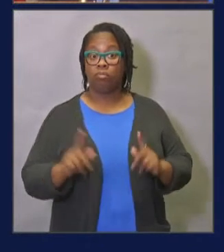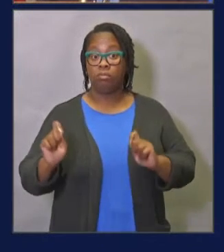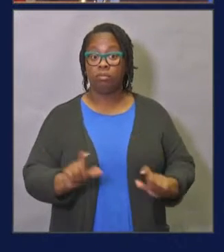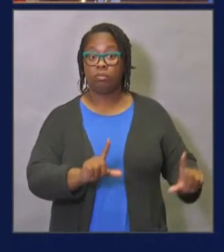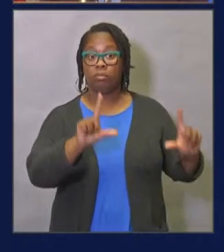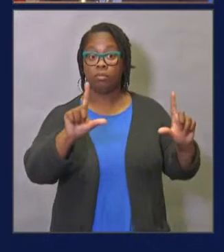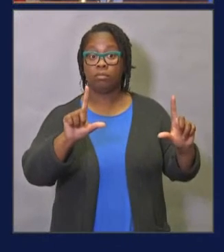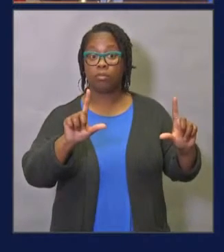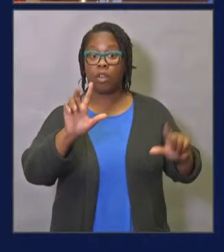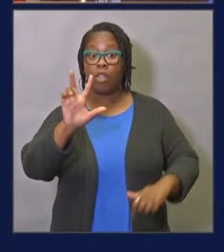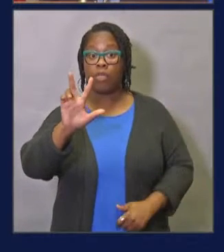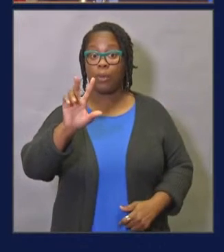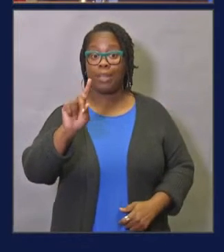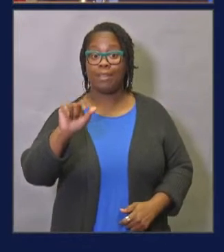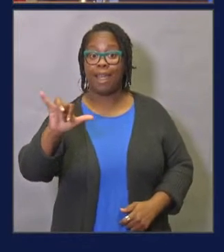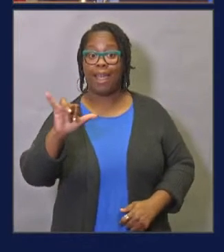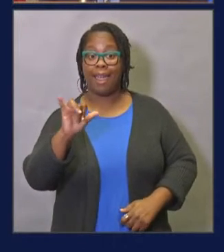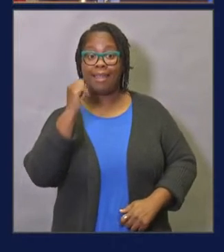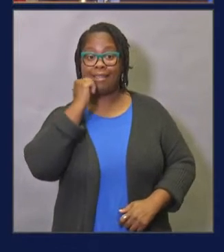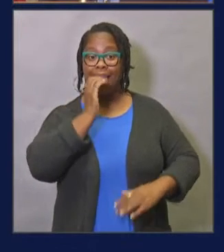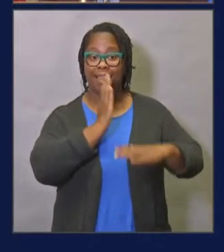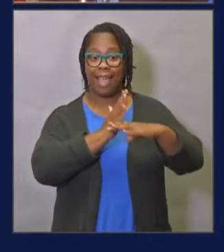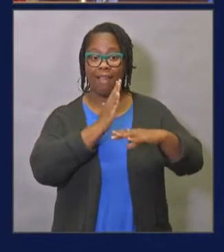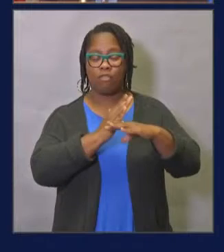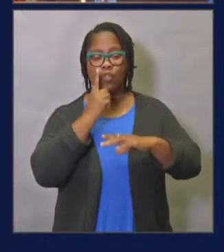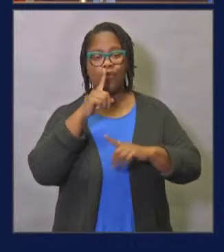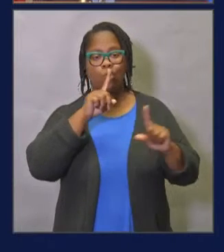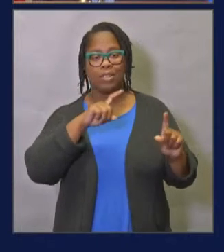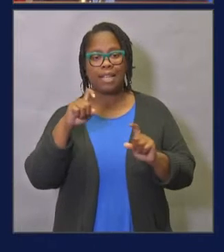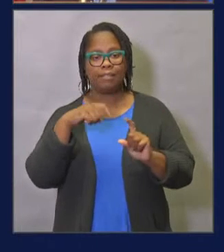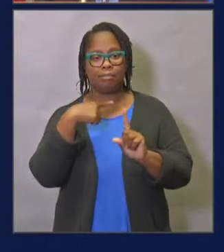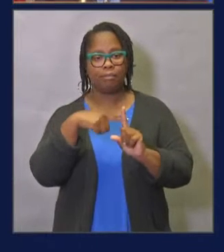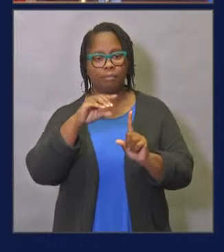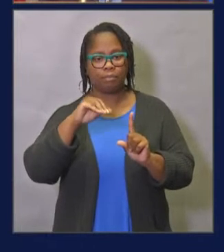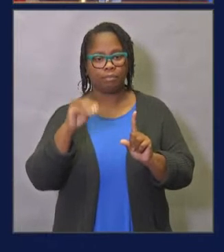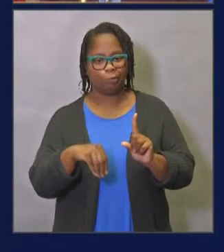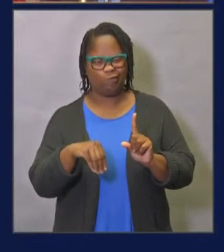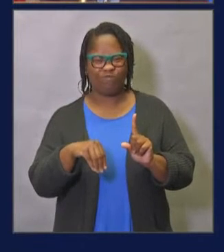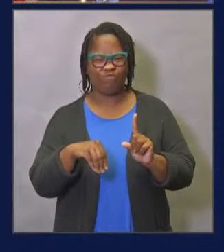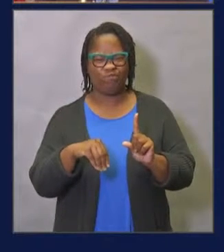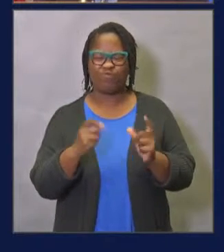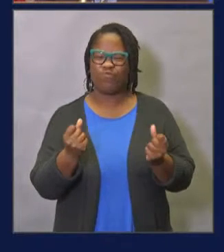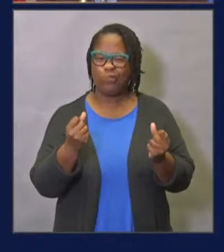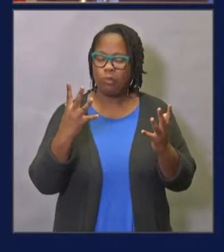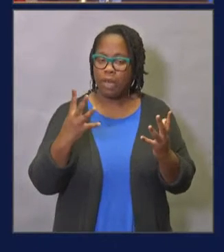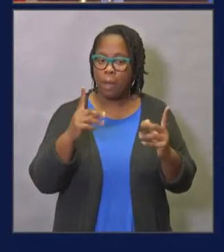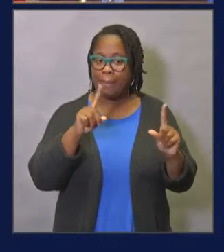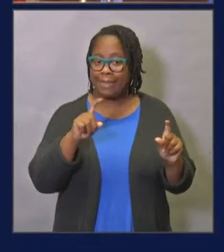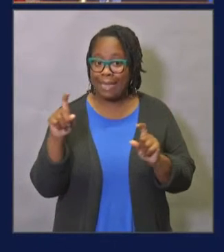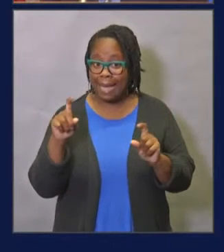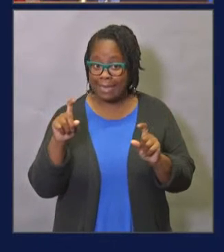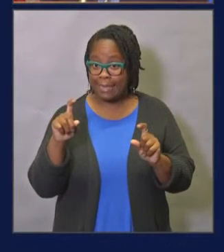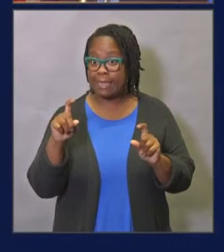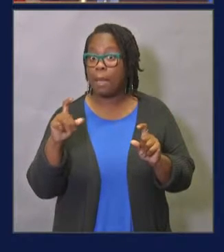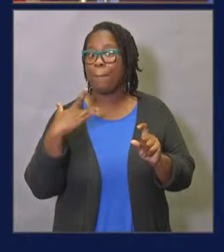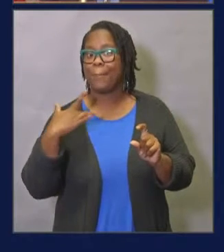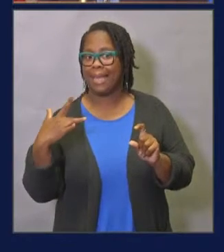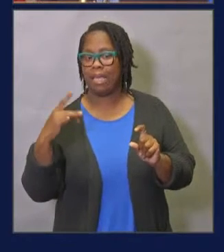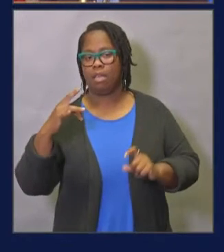us the 3-day daily average of our test positivity rate, or the percentage of tests that are done that come back